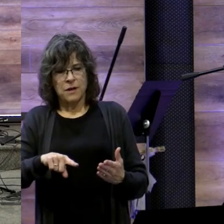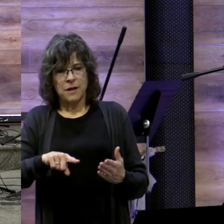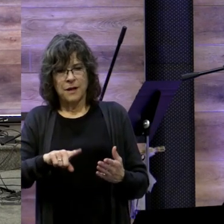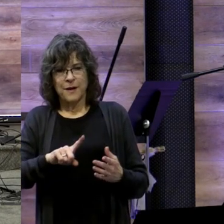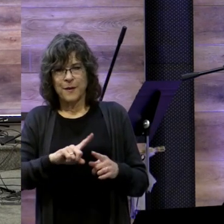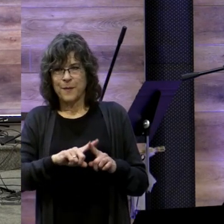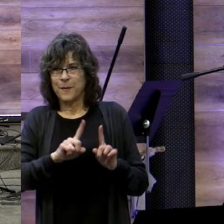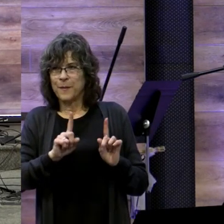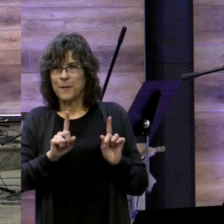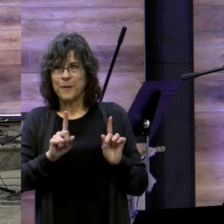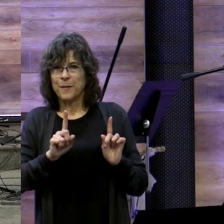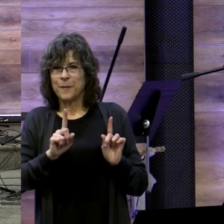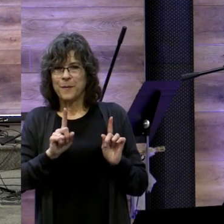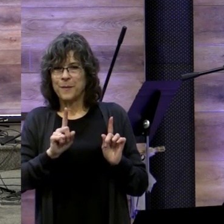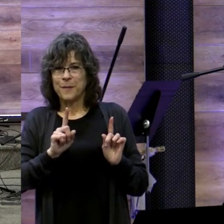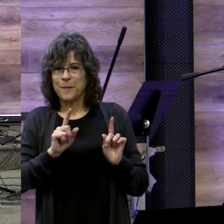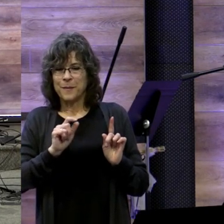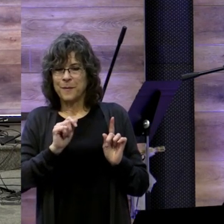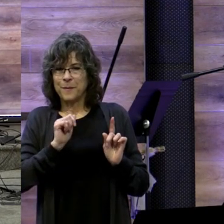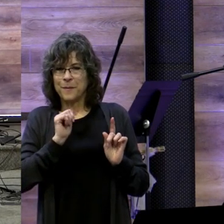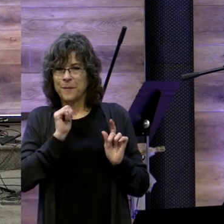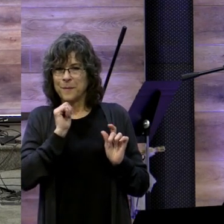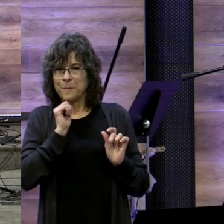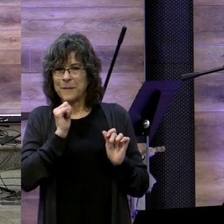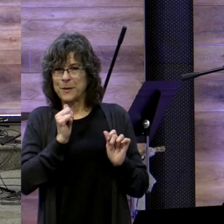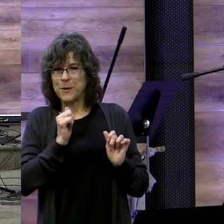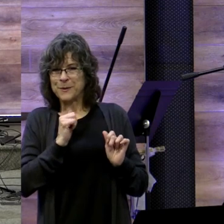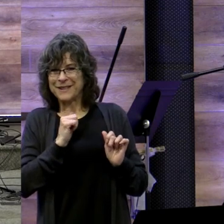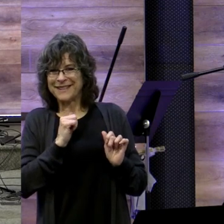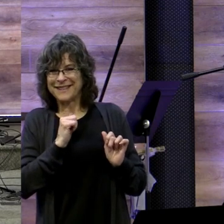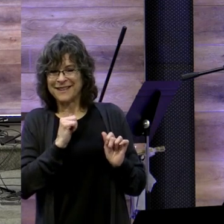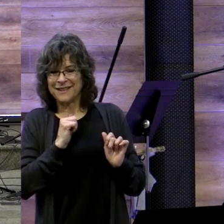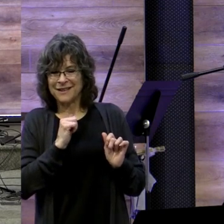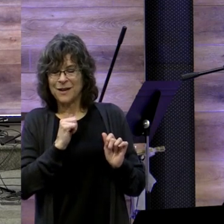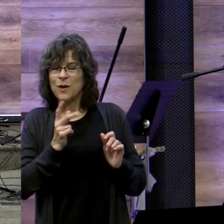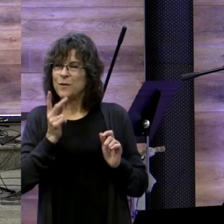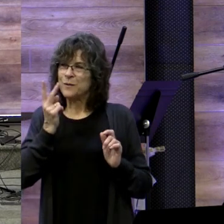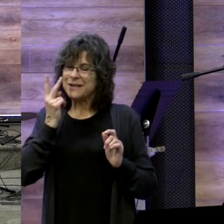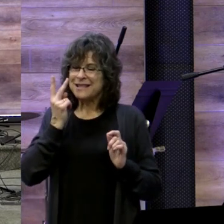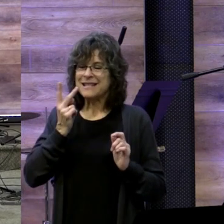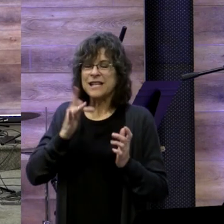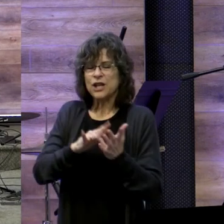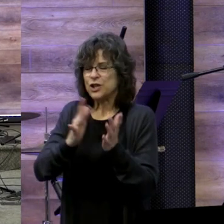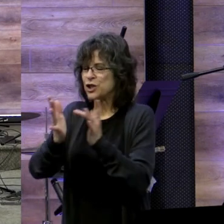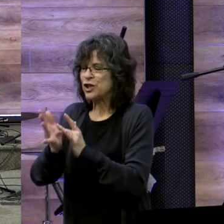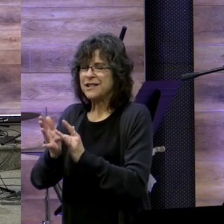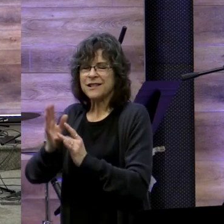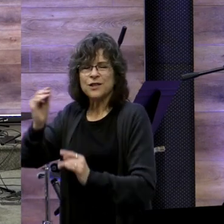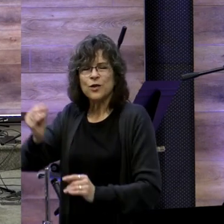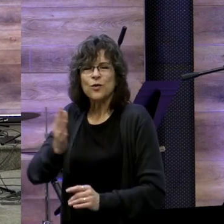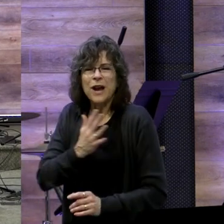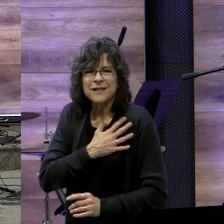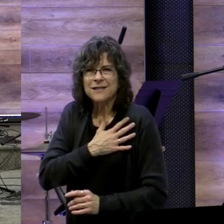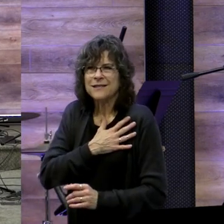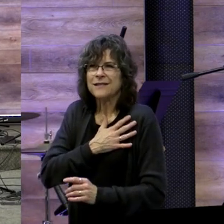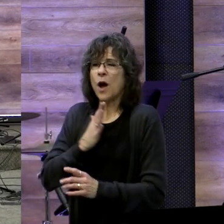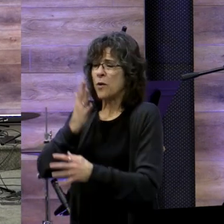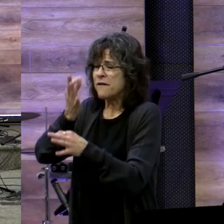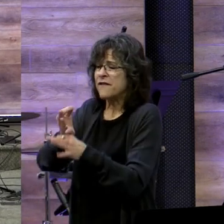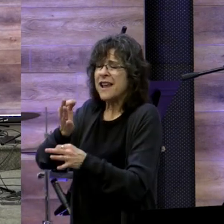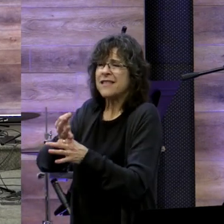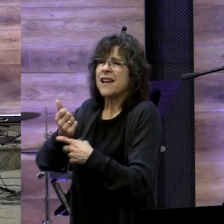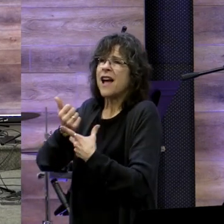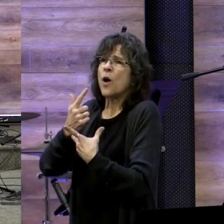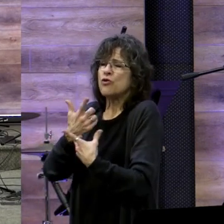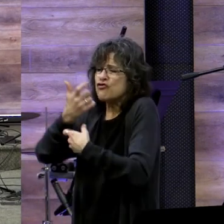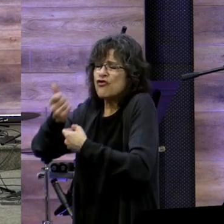But see in Jesus a grace that is overwhelming. That by faith, trust in what Jesus